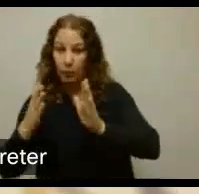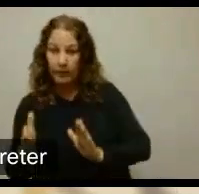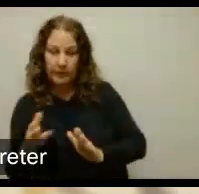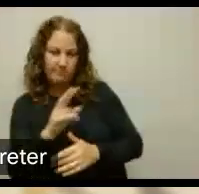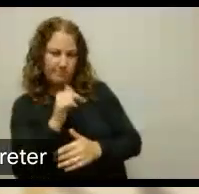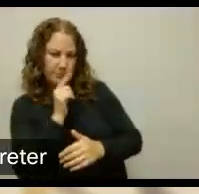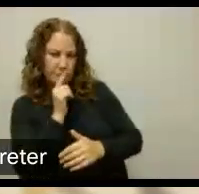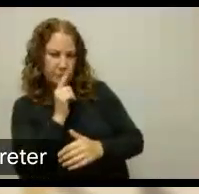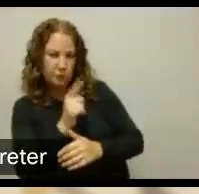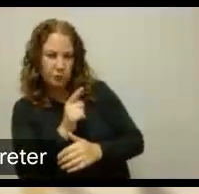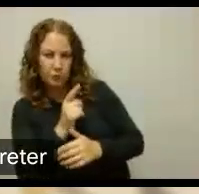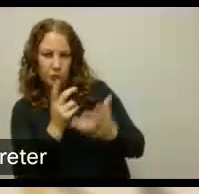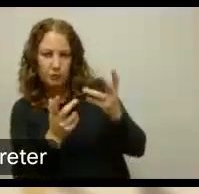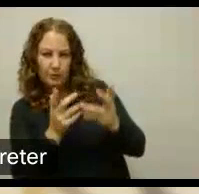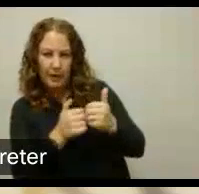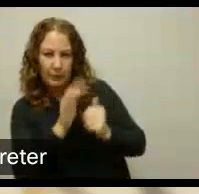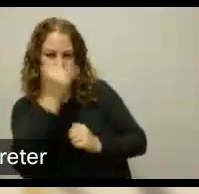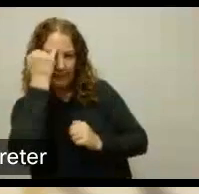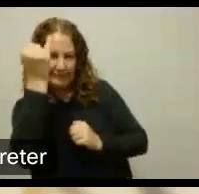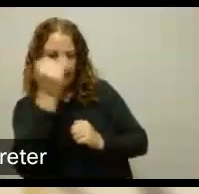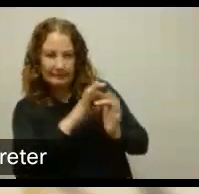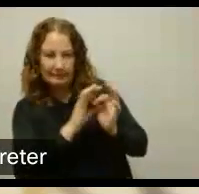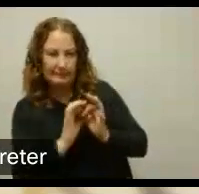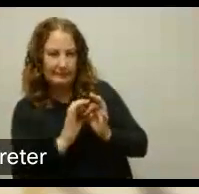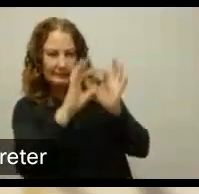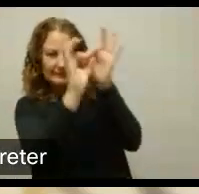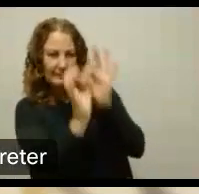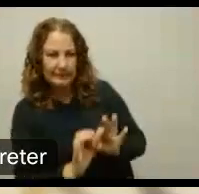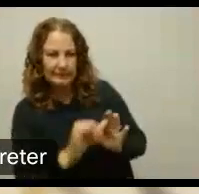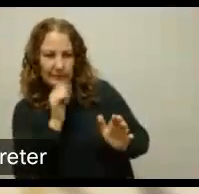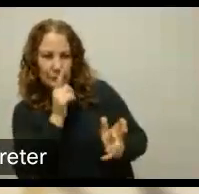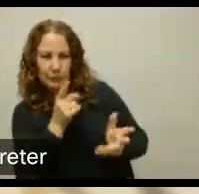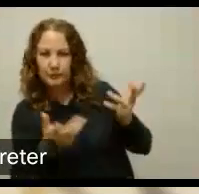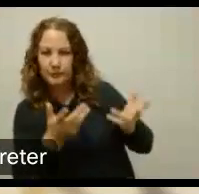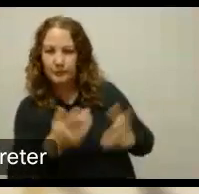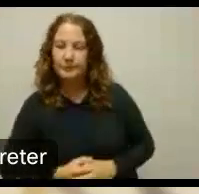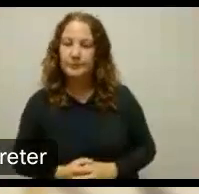as sure about how your ideas connect from one to the next.